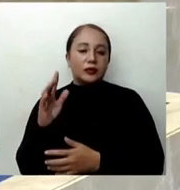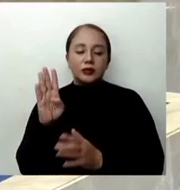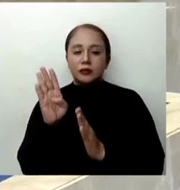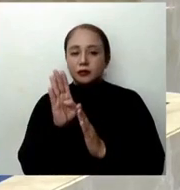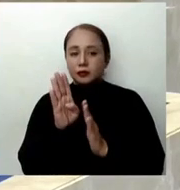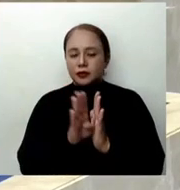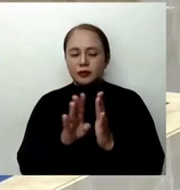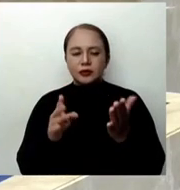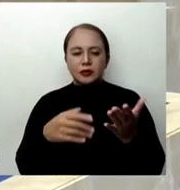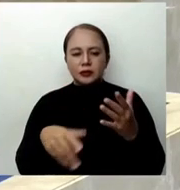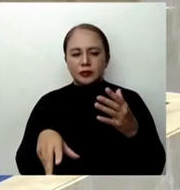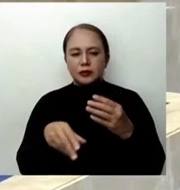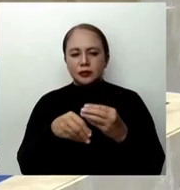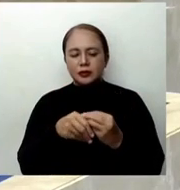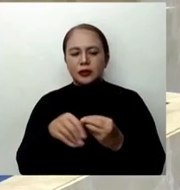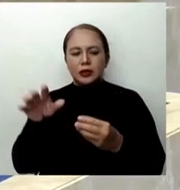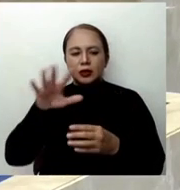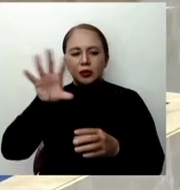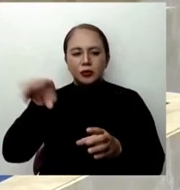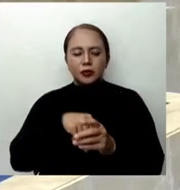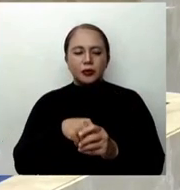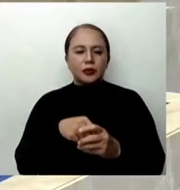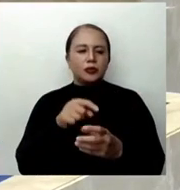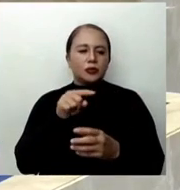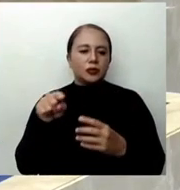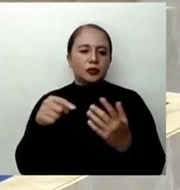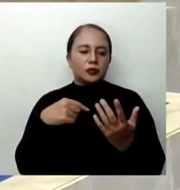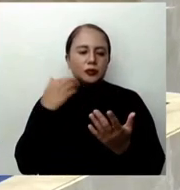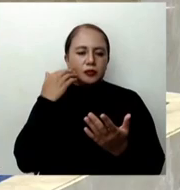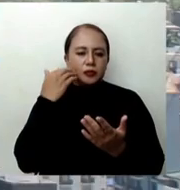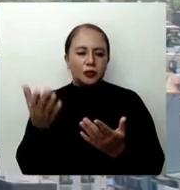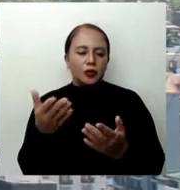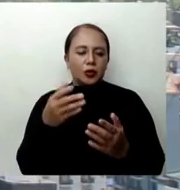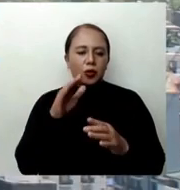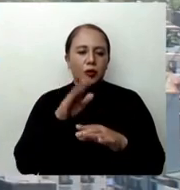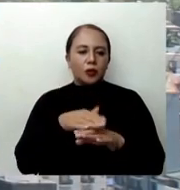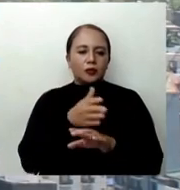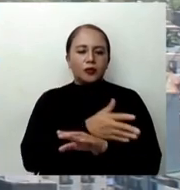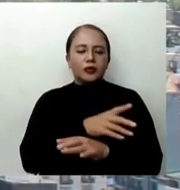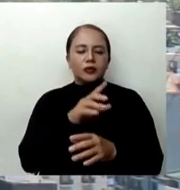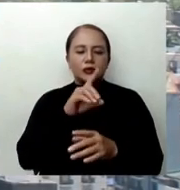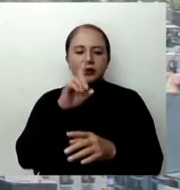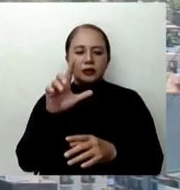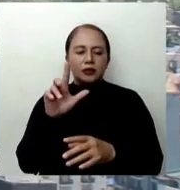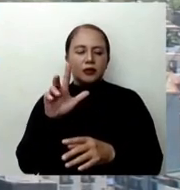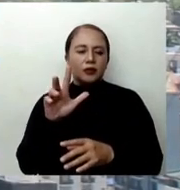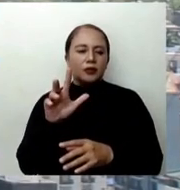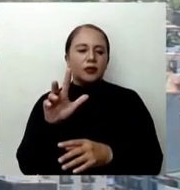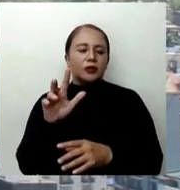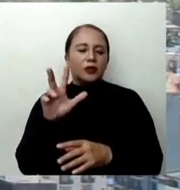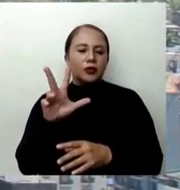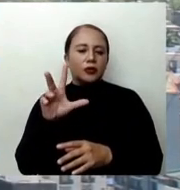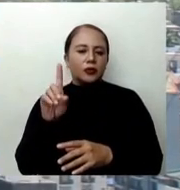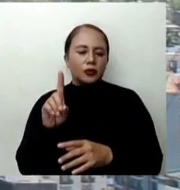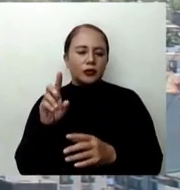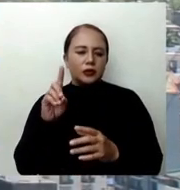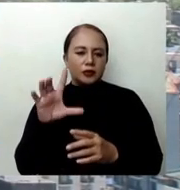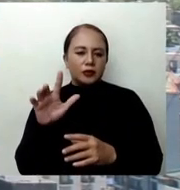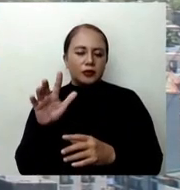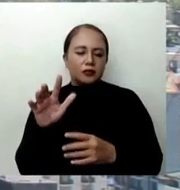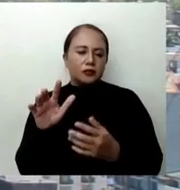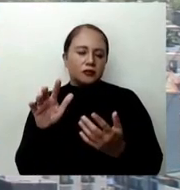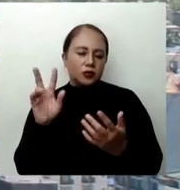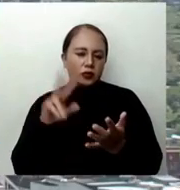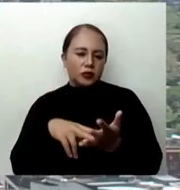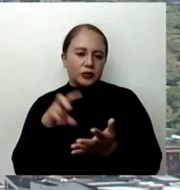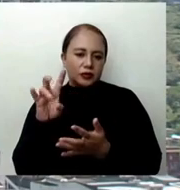extends its coverage to include those who died on or before December 31, 2017 to December 31,